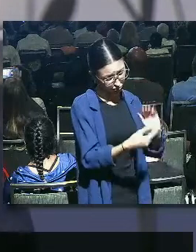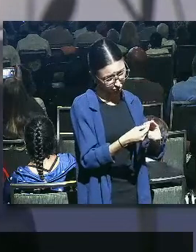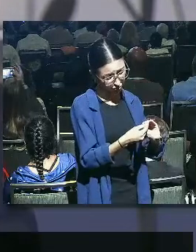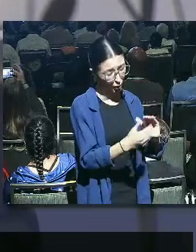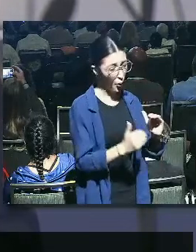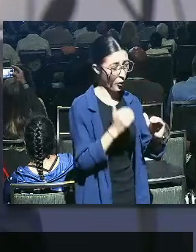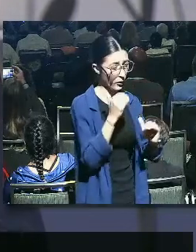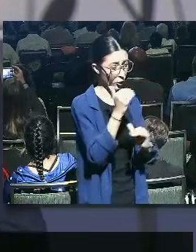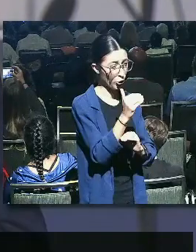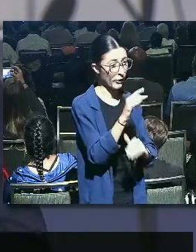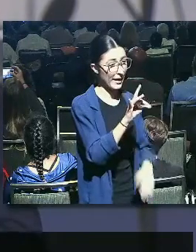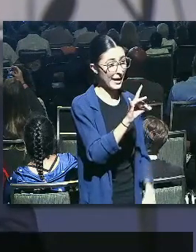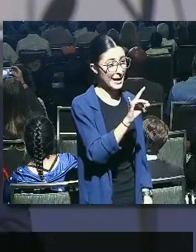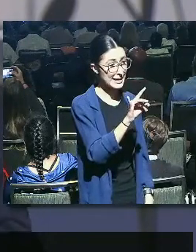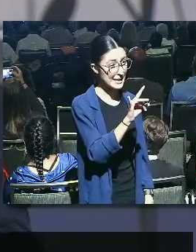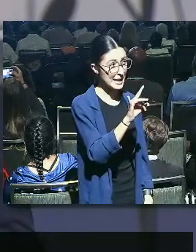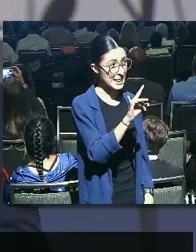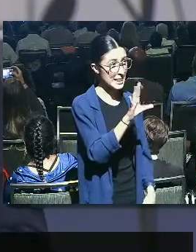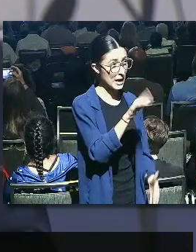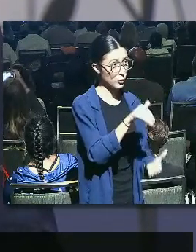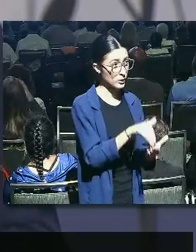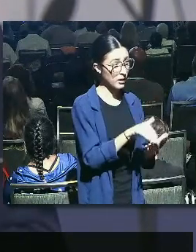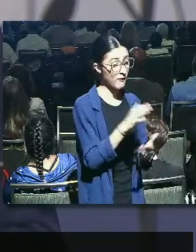volunteers giving